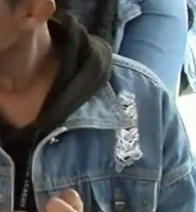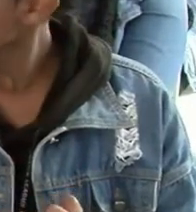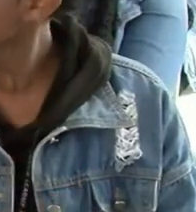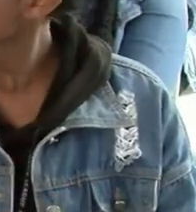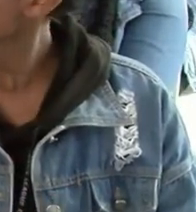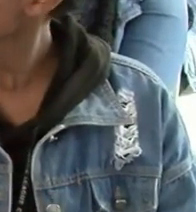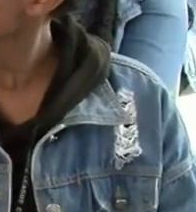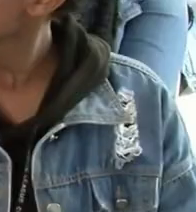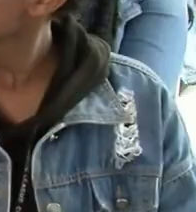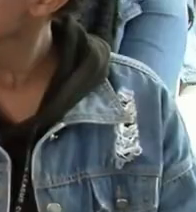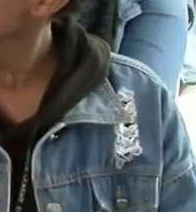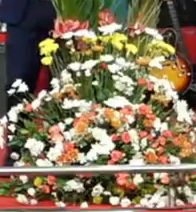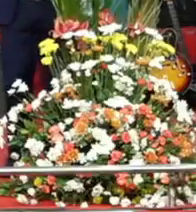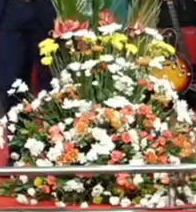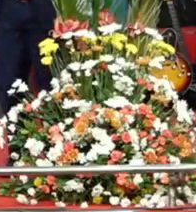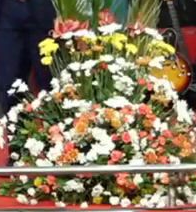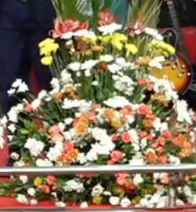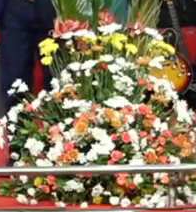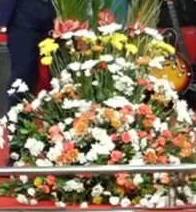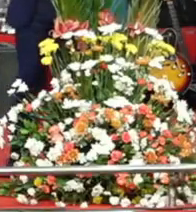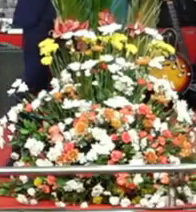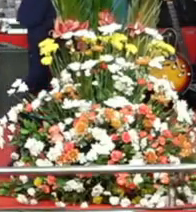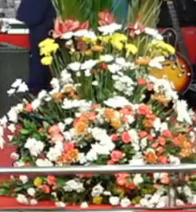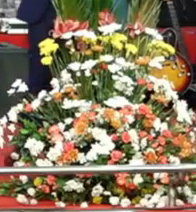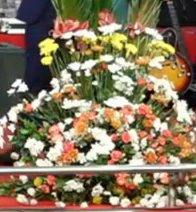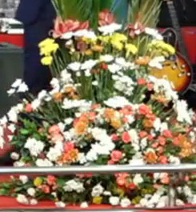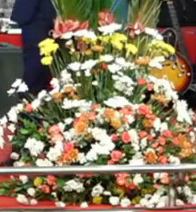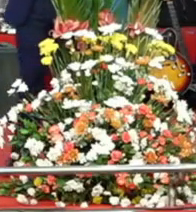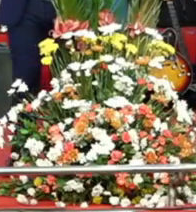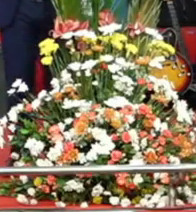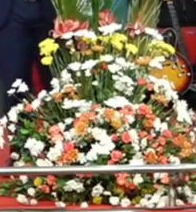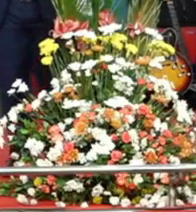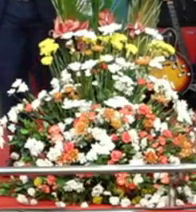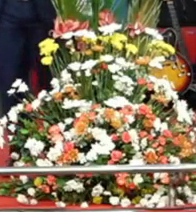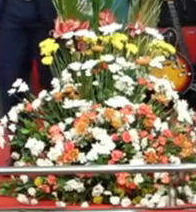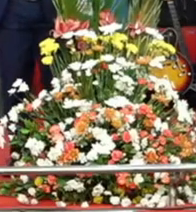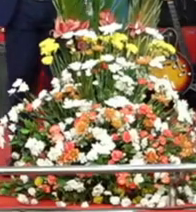that your investment of time and resources in your